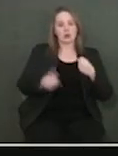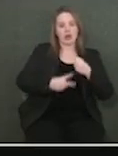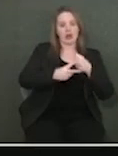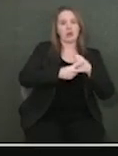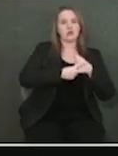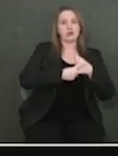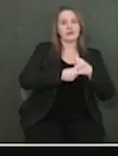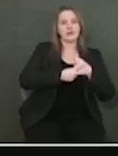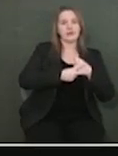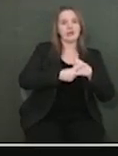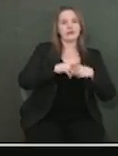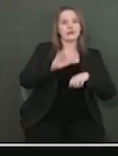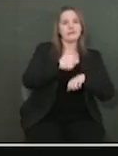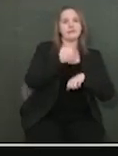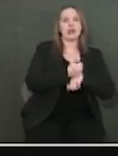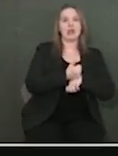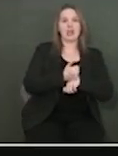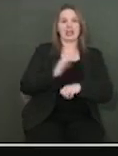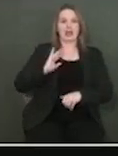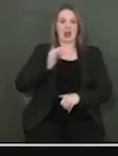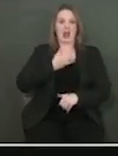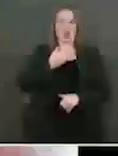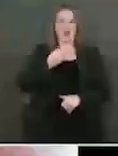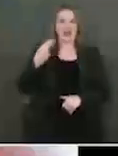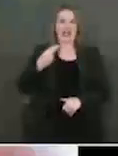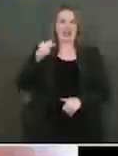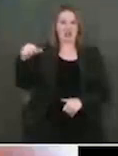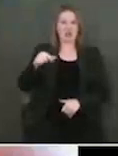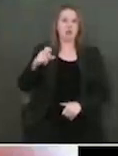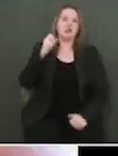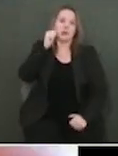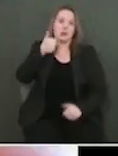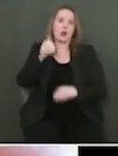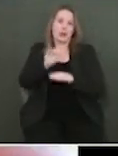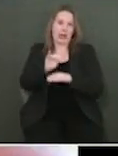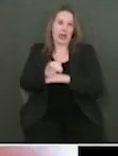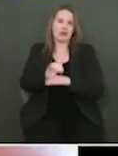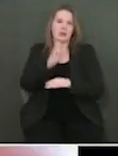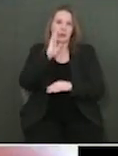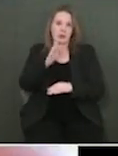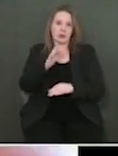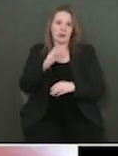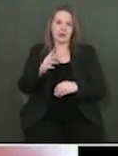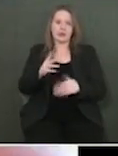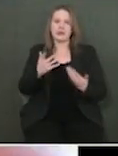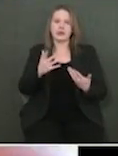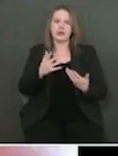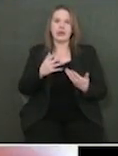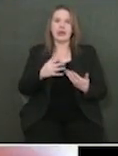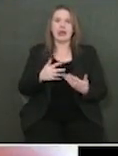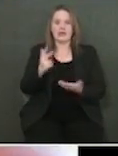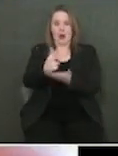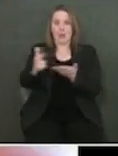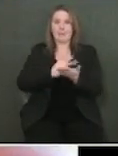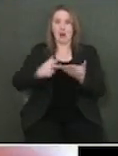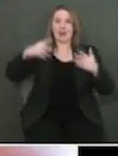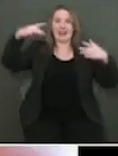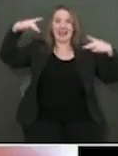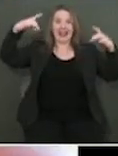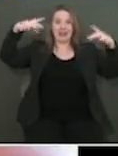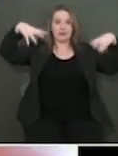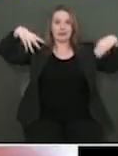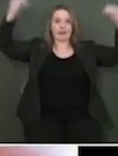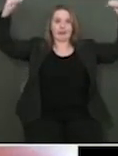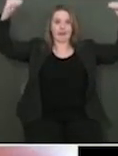our downtown headquarter building probably tomorrow night, I believe. We'll turn off parking lot lights and put the